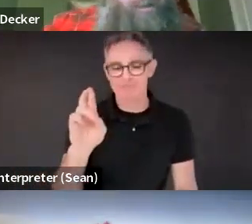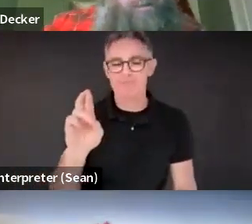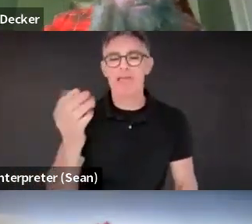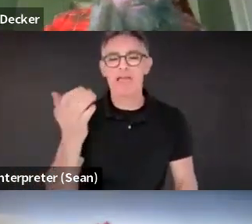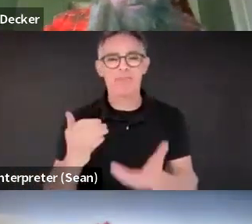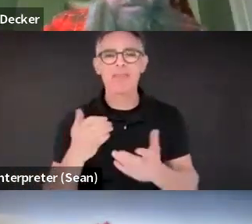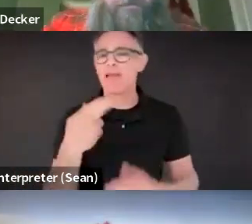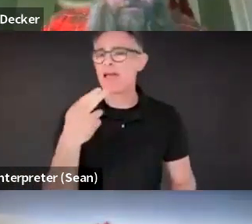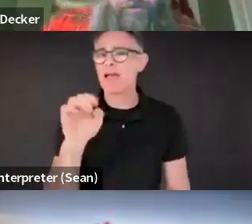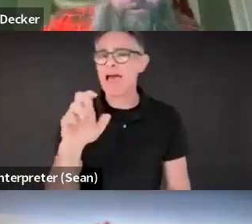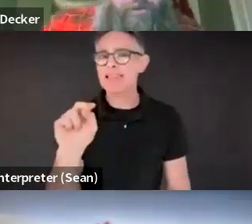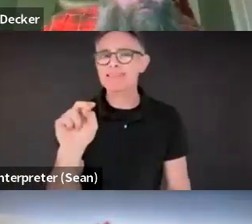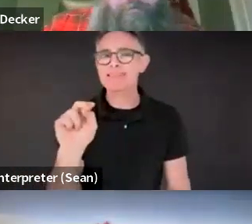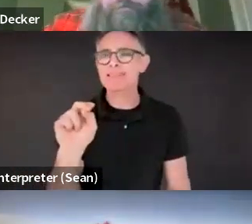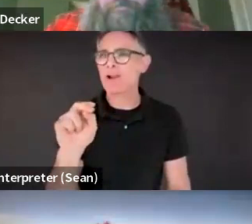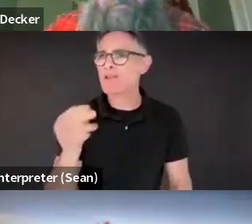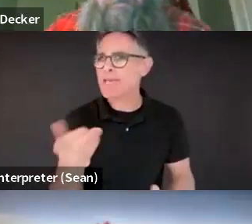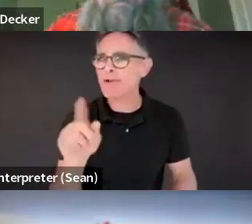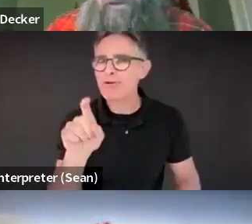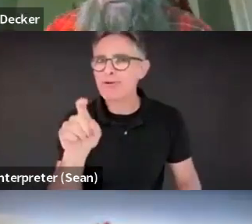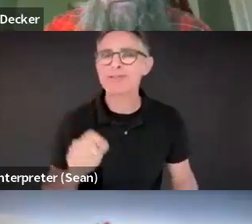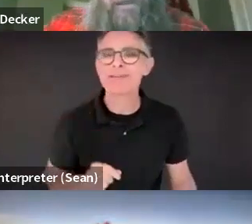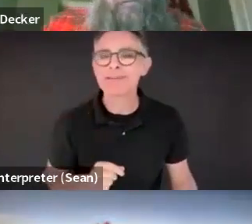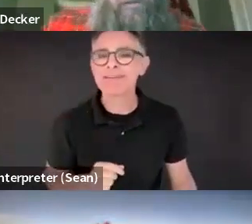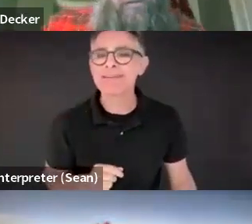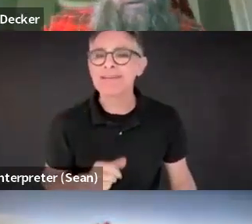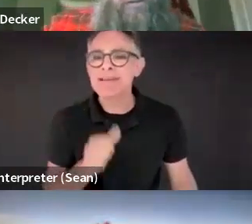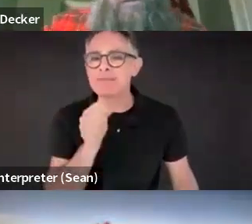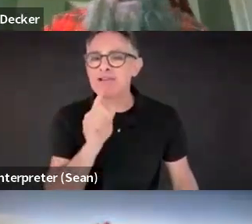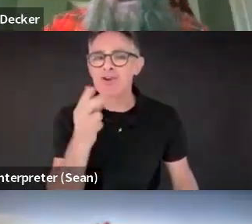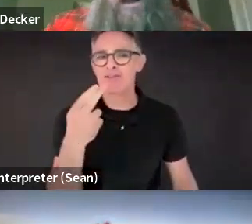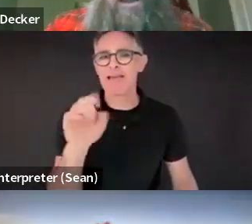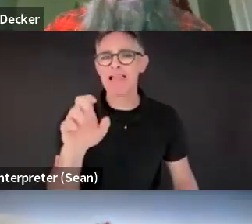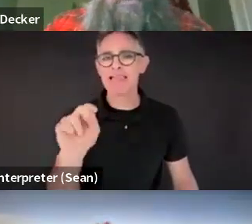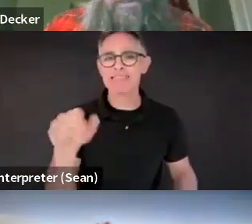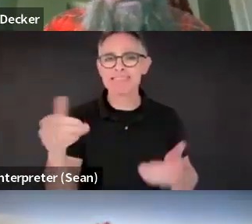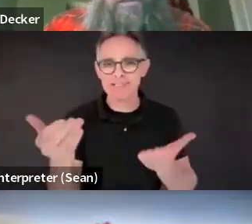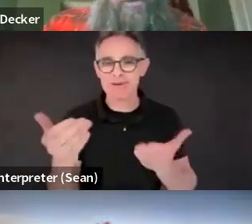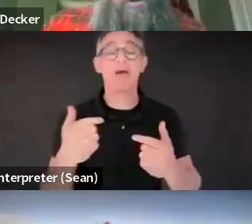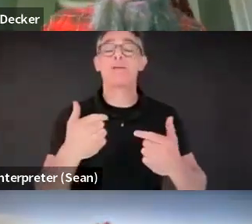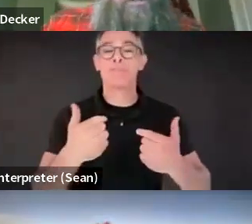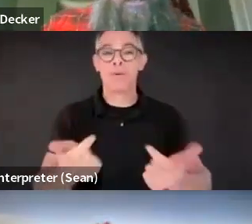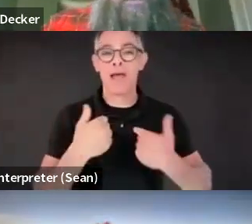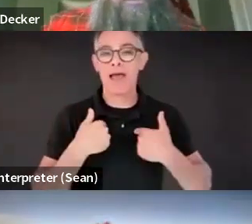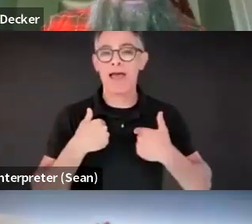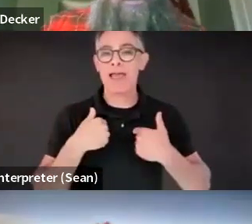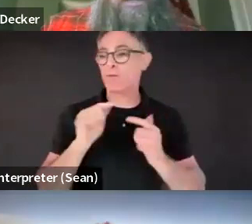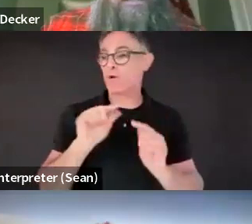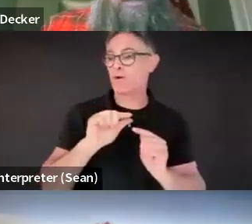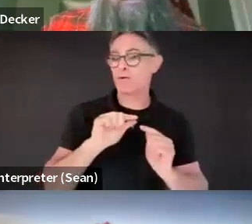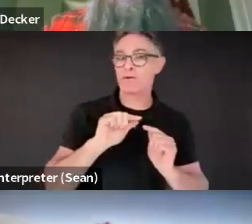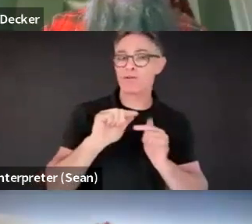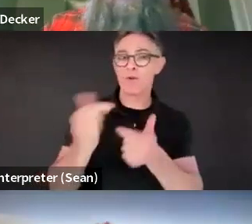I don't, Helen, or do I have you on here right now? I don't know if I have Helen on here. I will then throw it over to